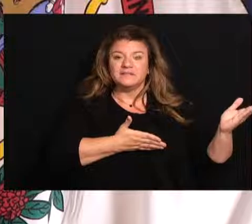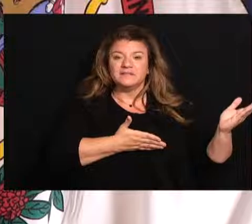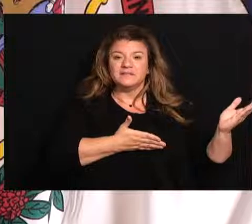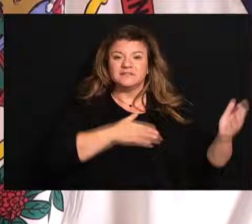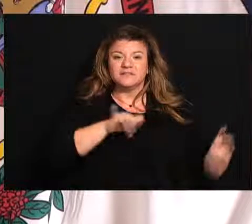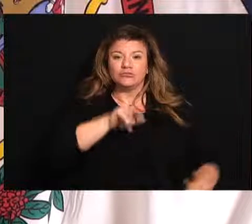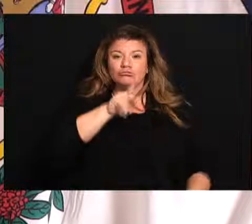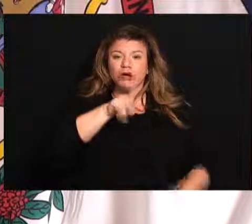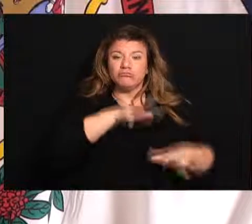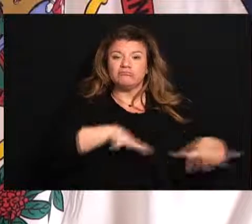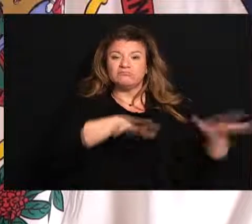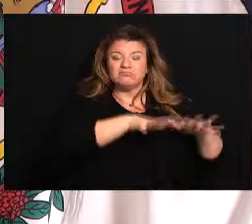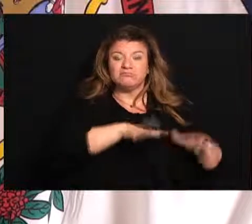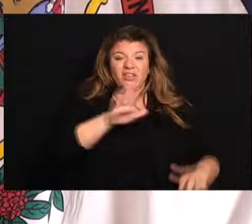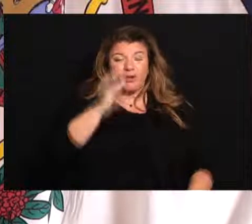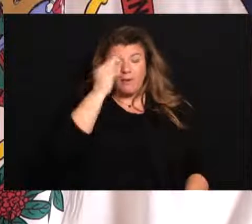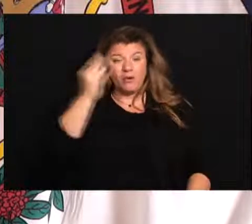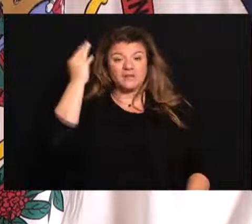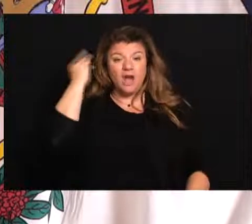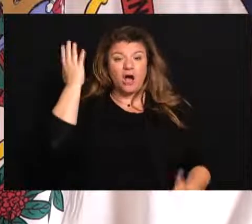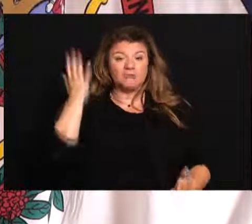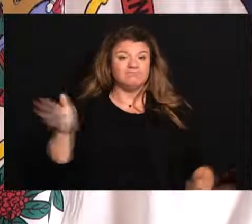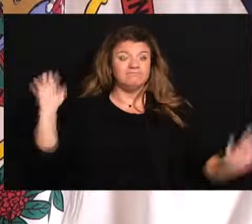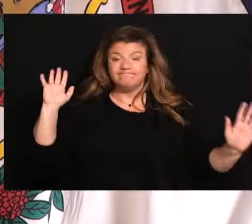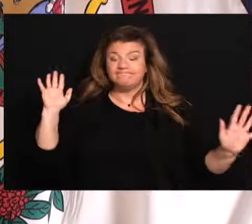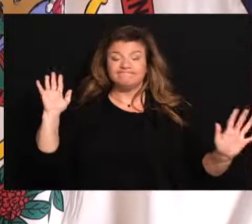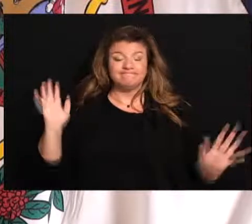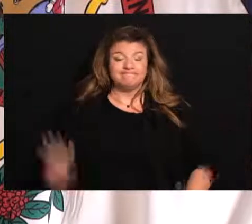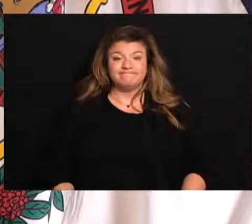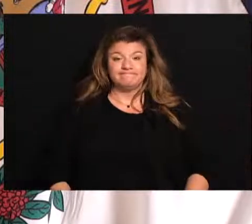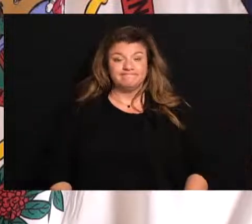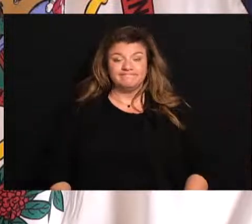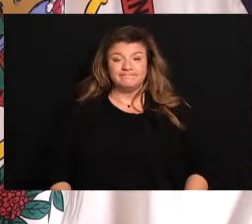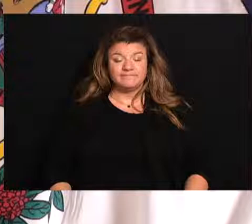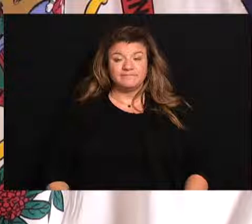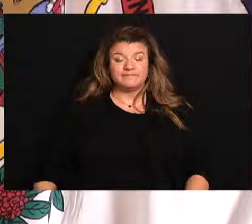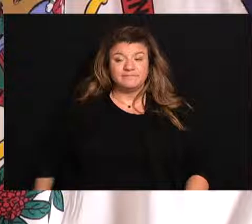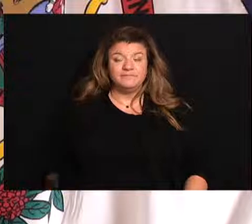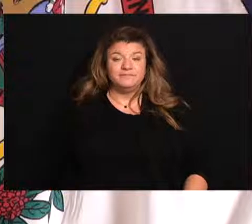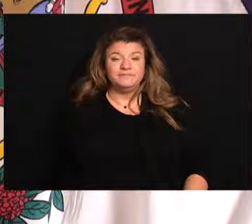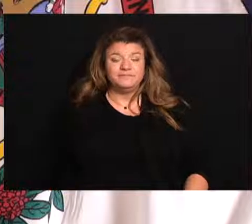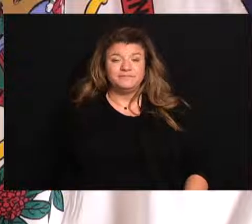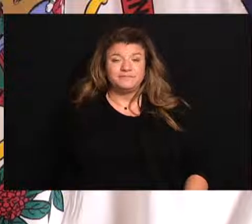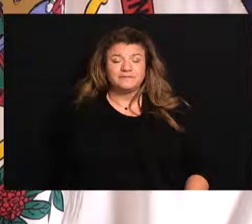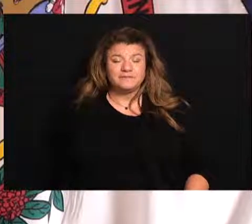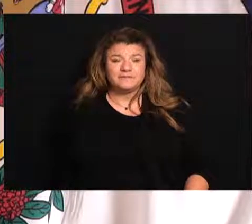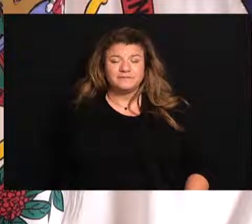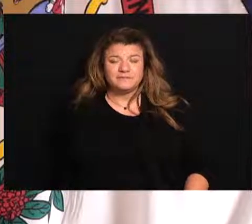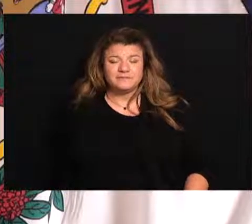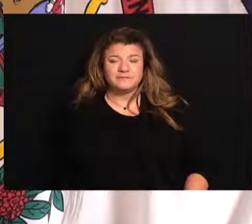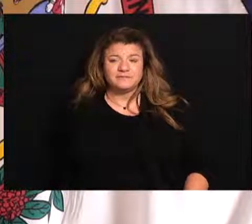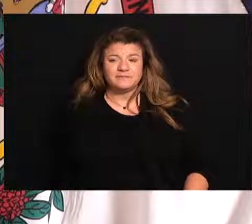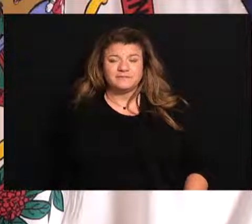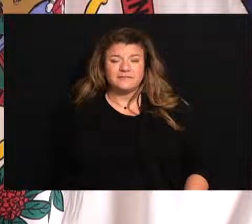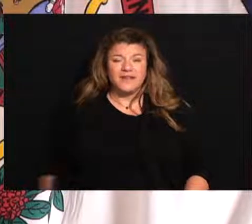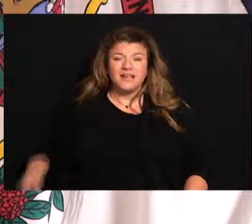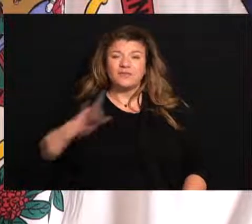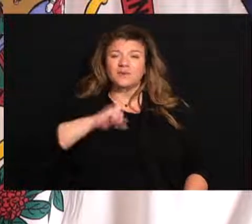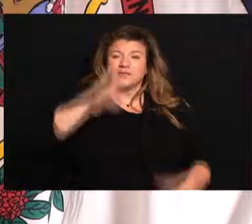memories gone in so many ways. And it's really sad. It's just